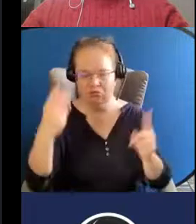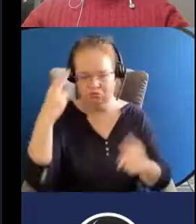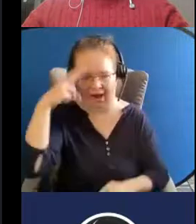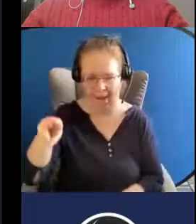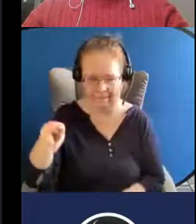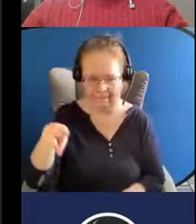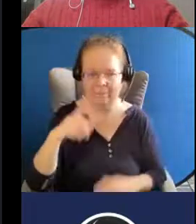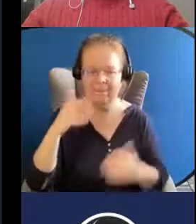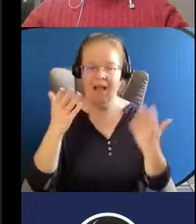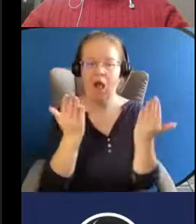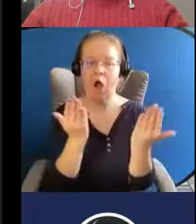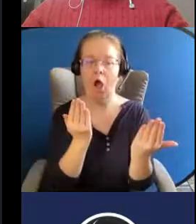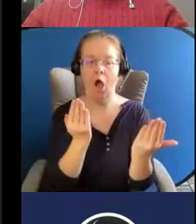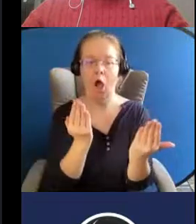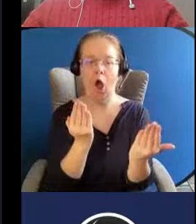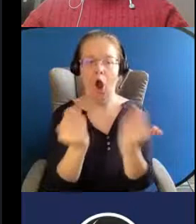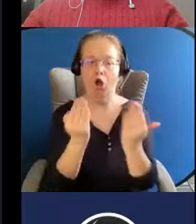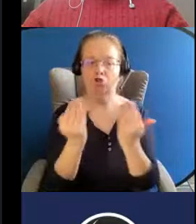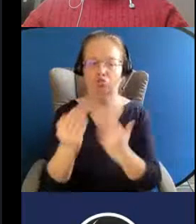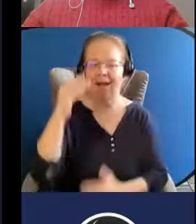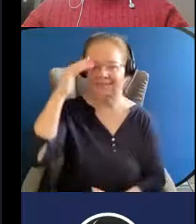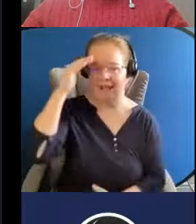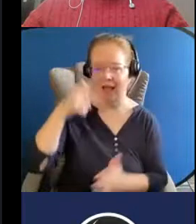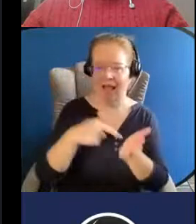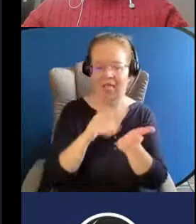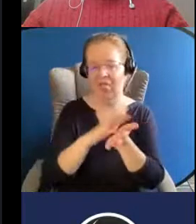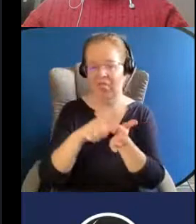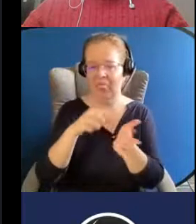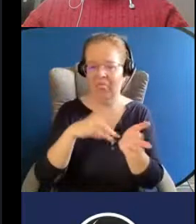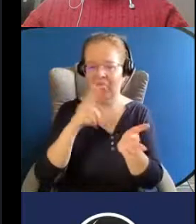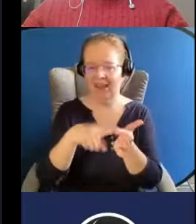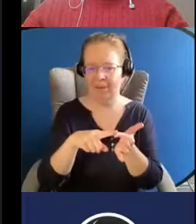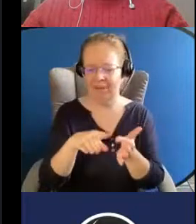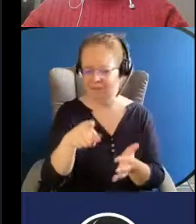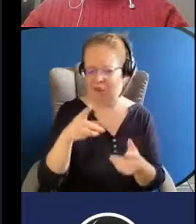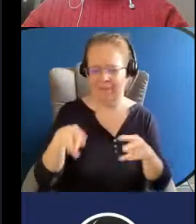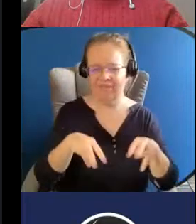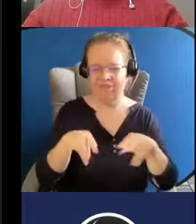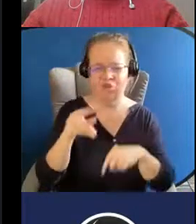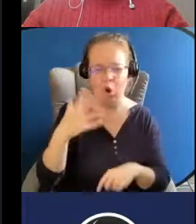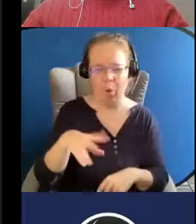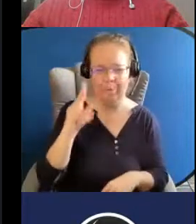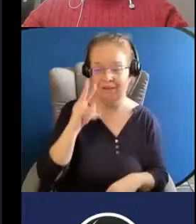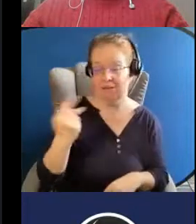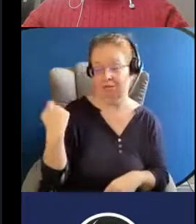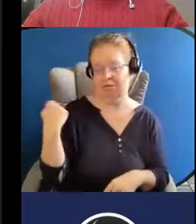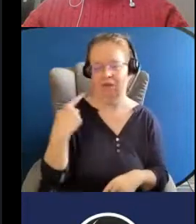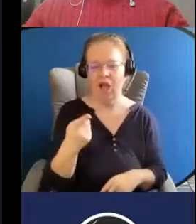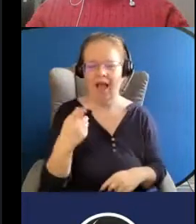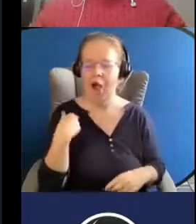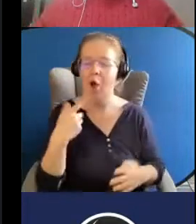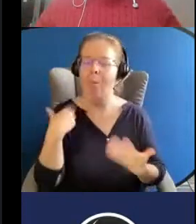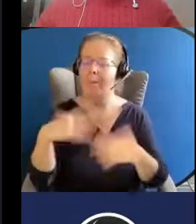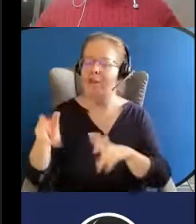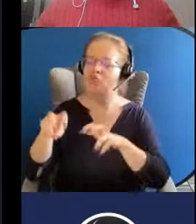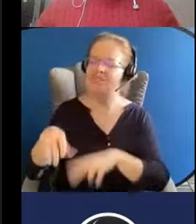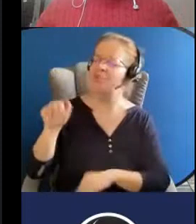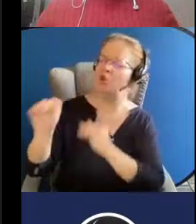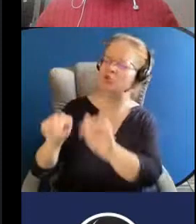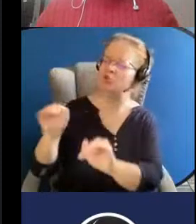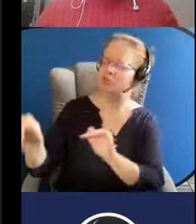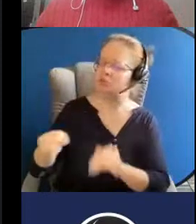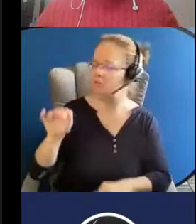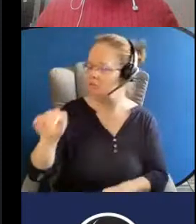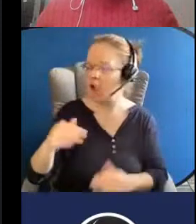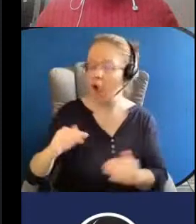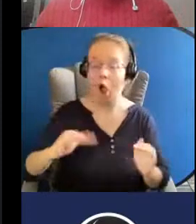as contrast themes. And as the video noted a little bit ago, when we did research, we found that when people were trying to turn on